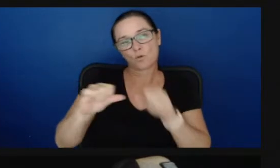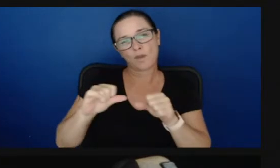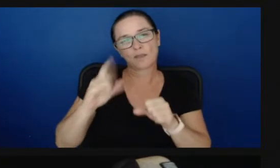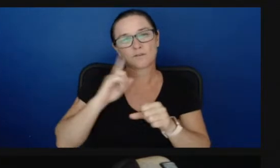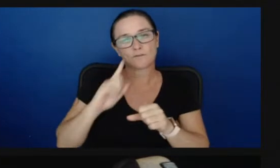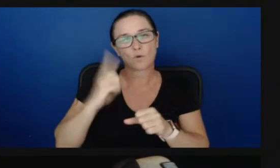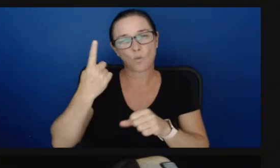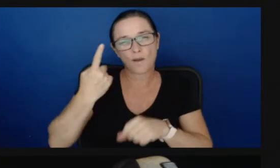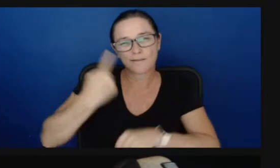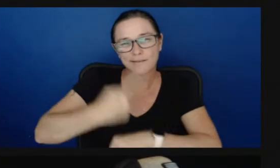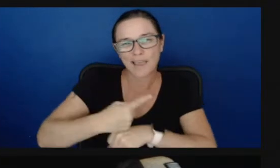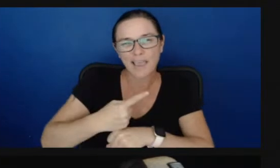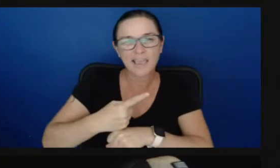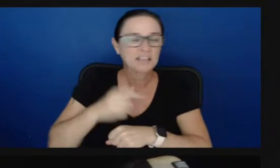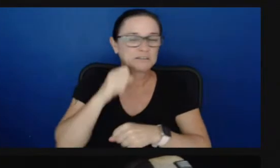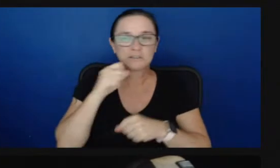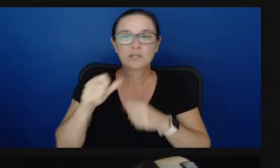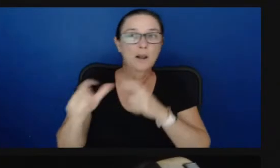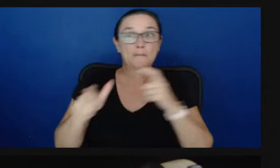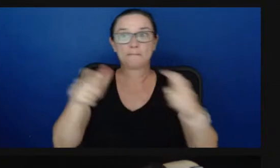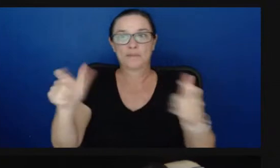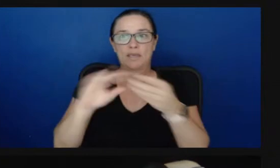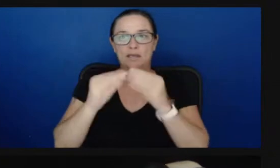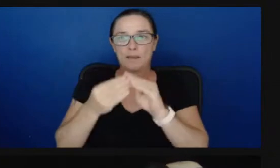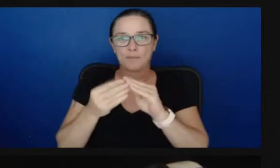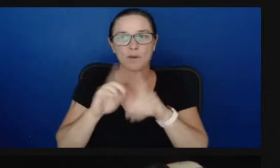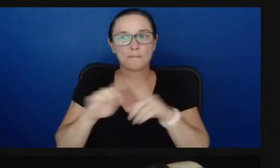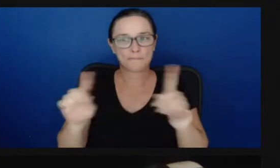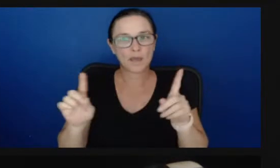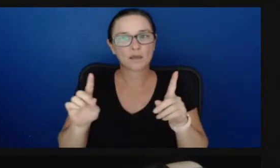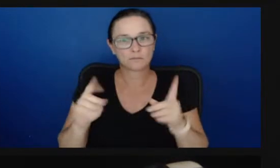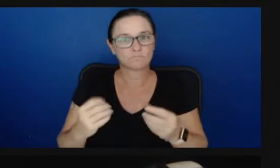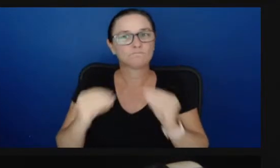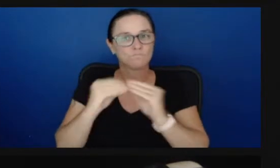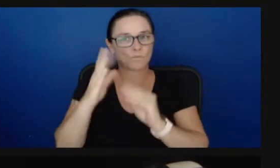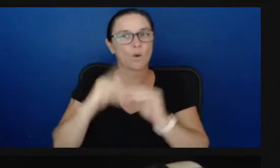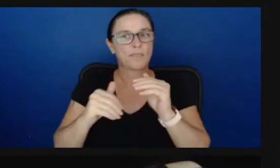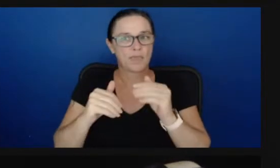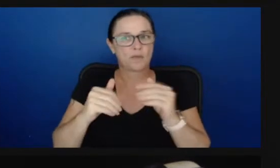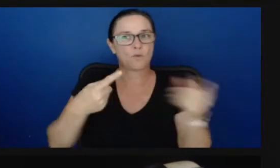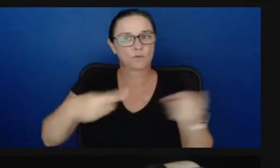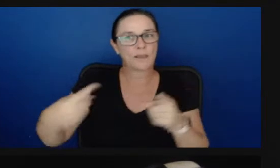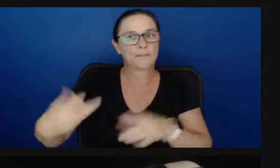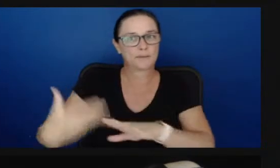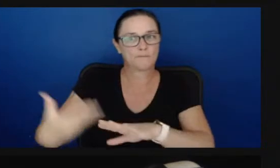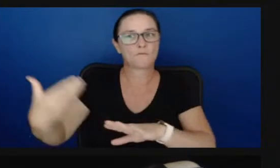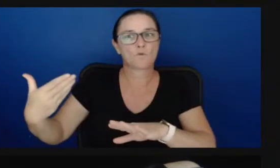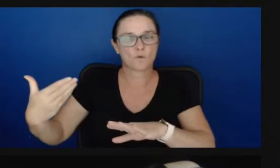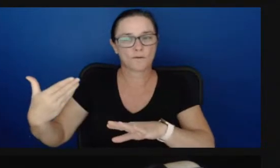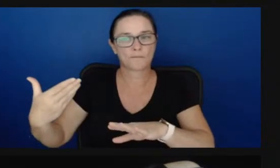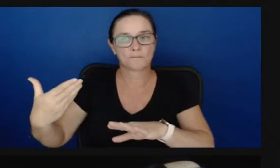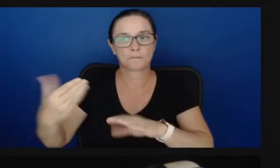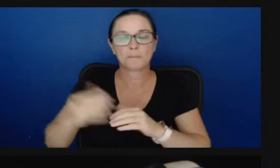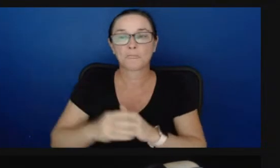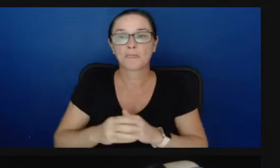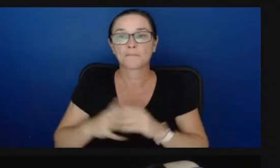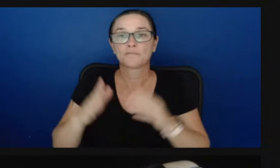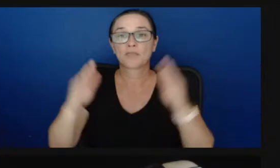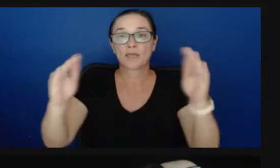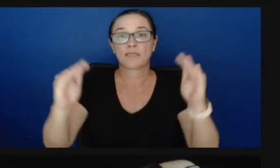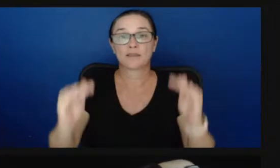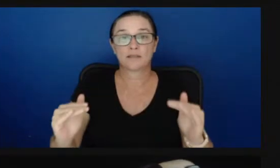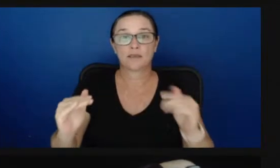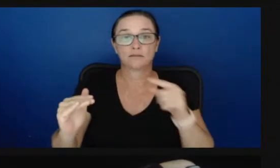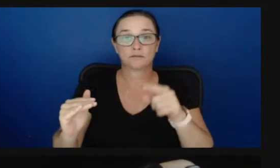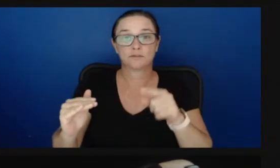Mauna Loa. It's not a huge amount, but a lot more than the background it had been experiencing. This next plot here is